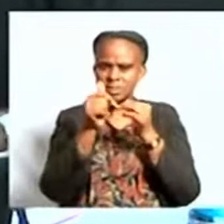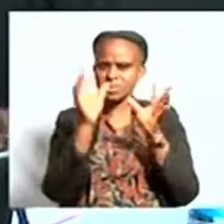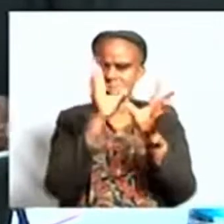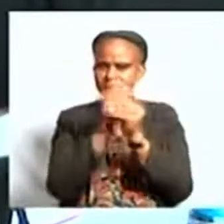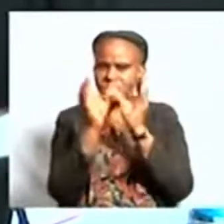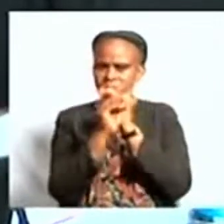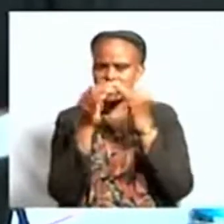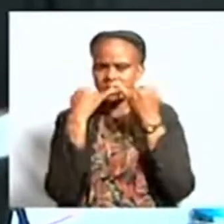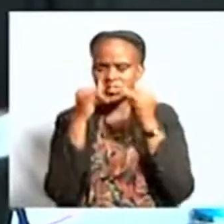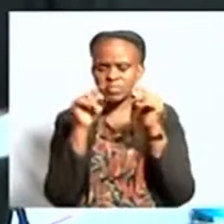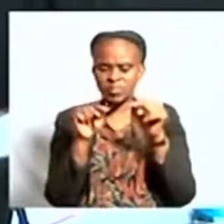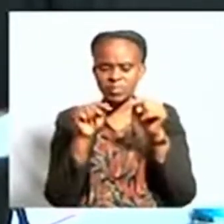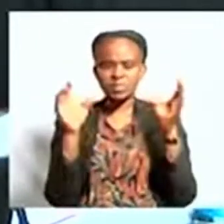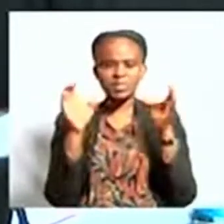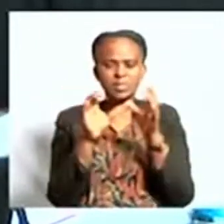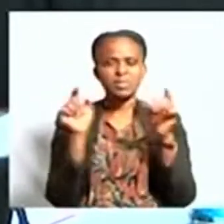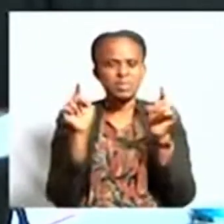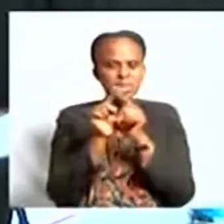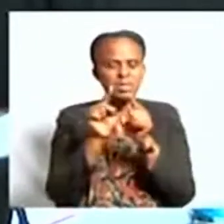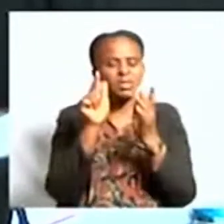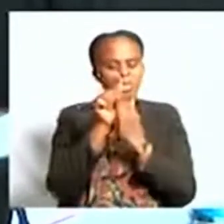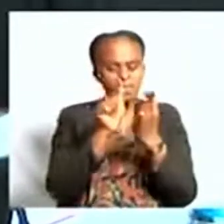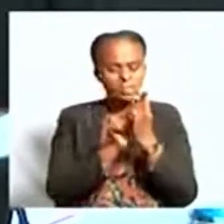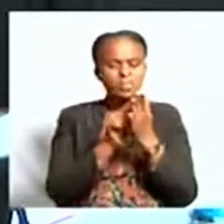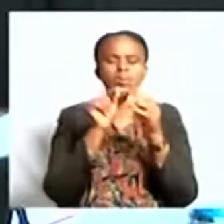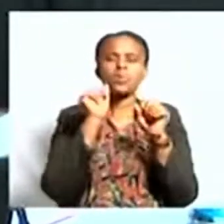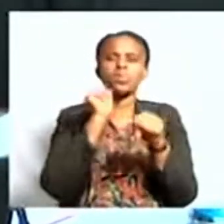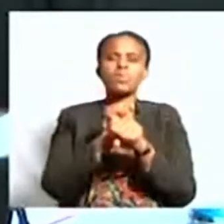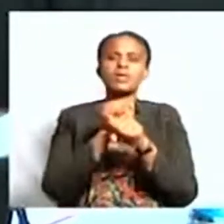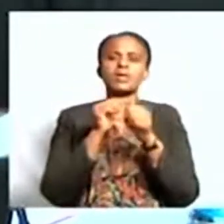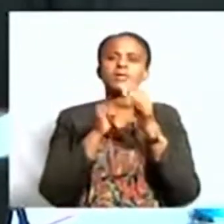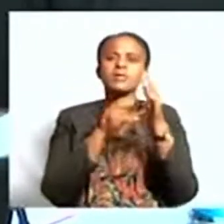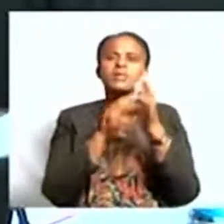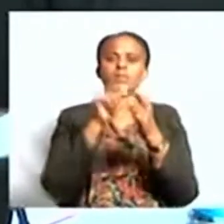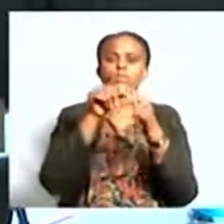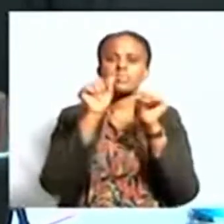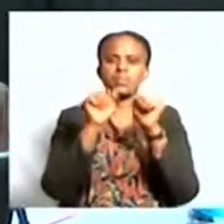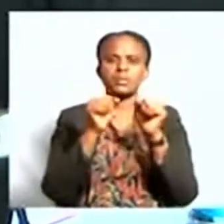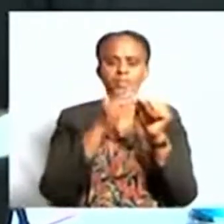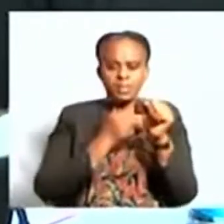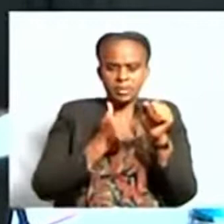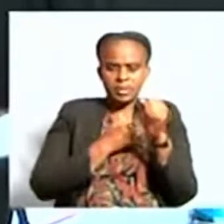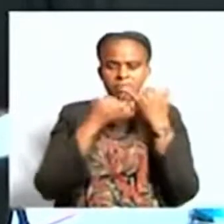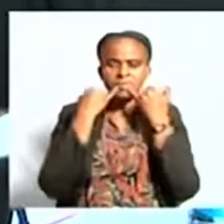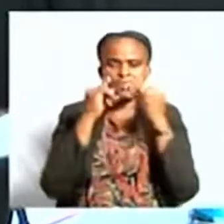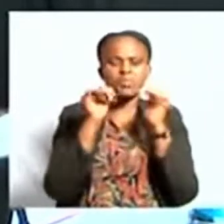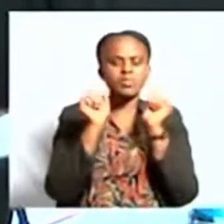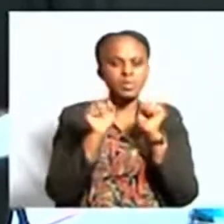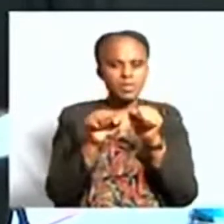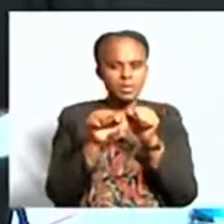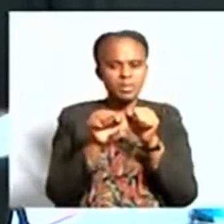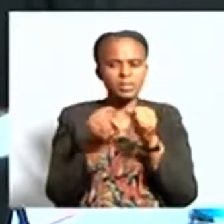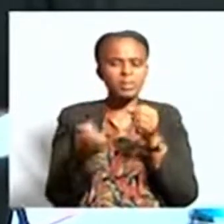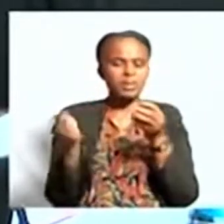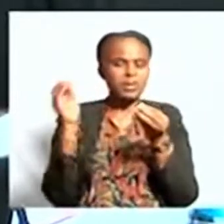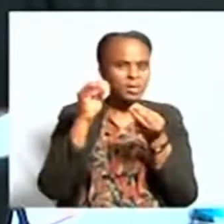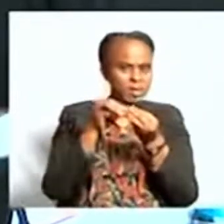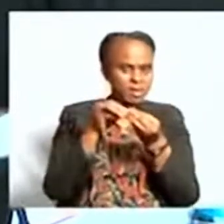mislead this committee, the same law can work against you. Let me also make mention that in